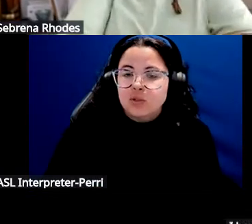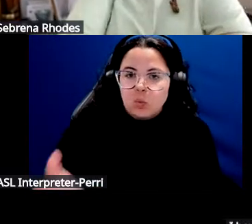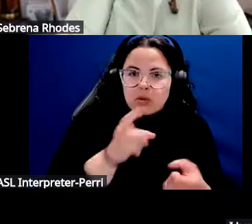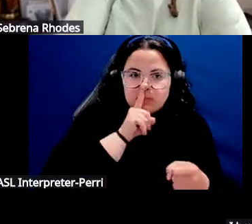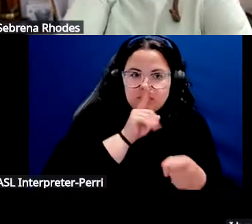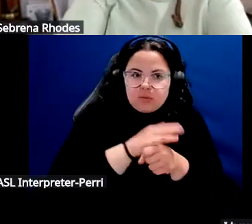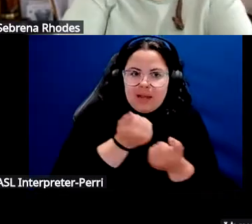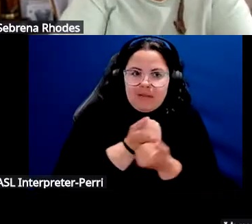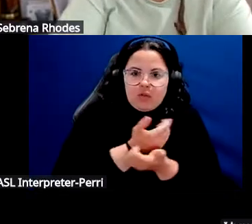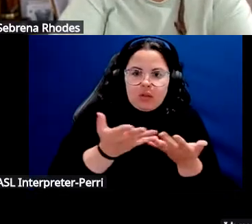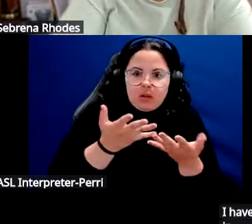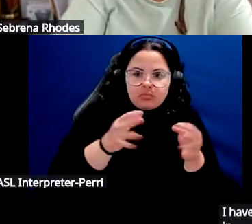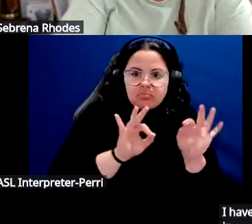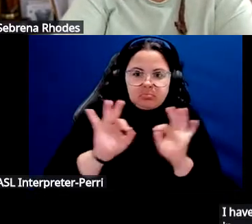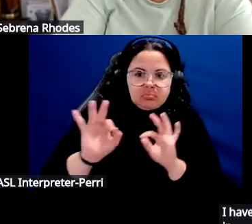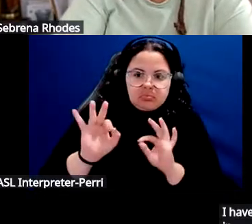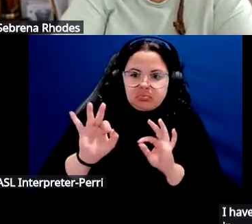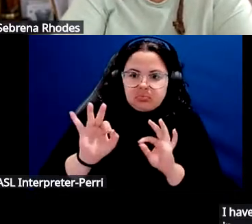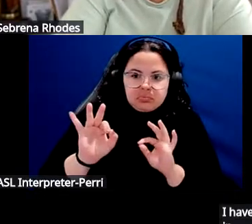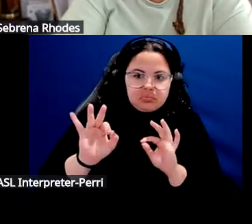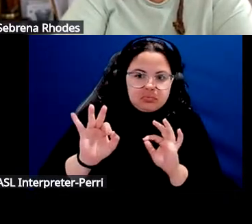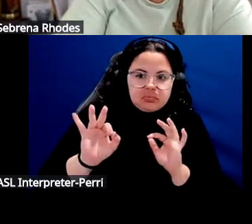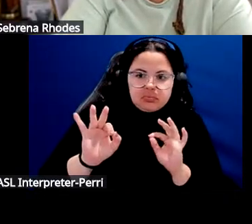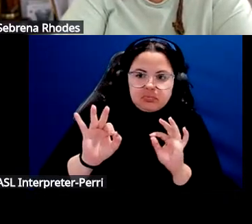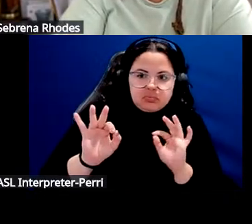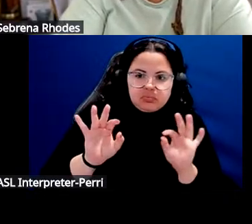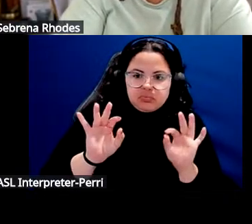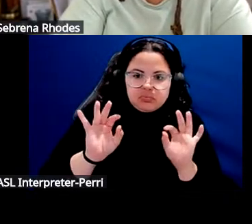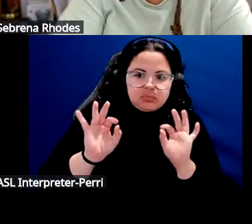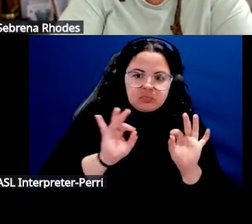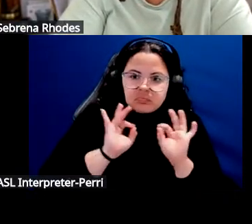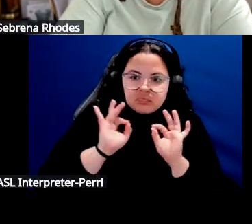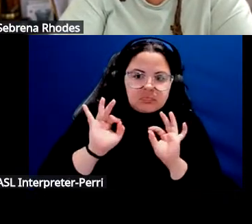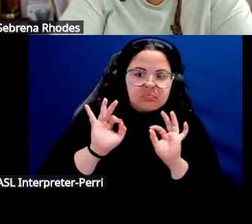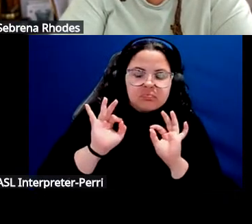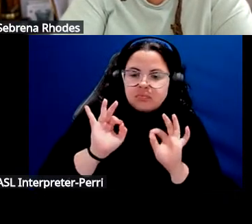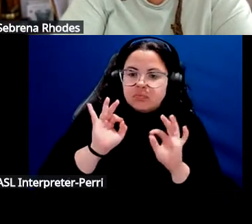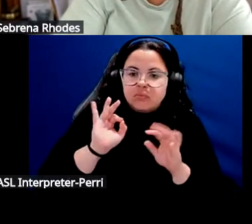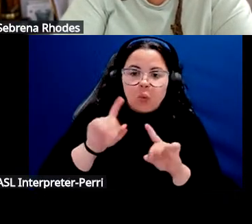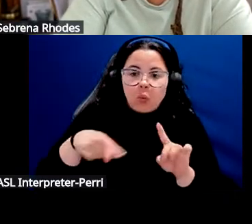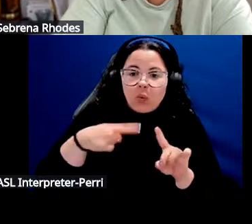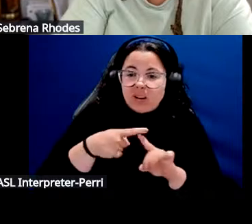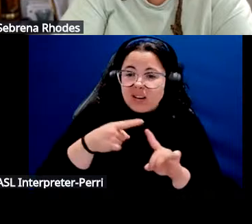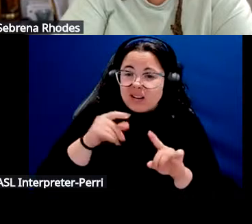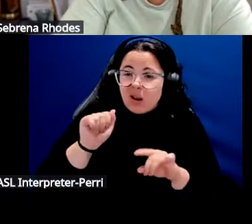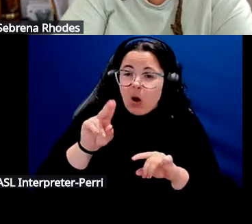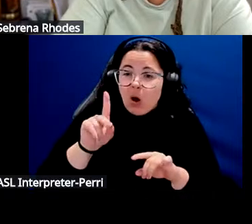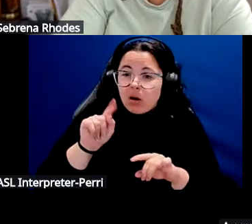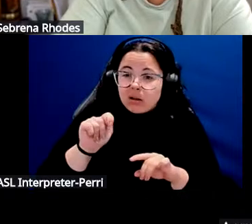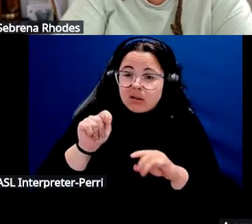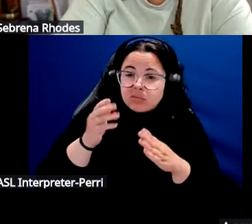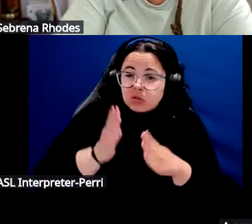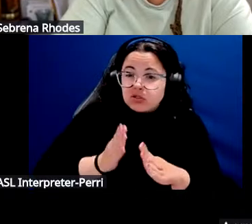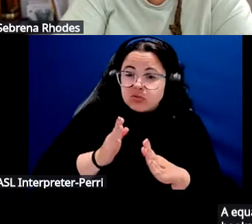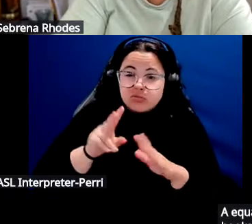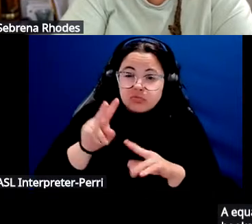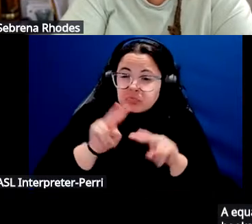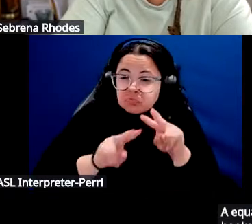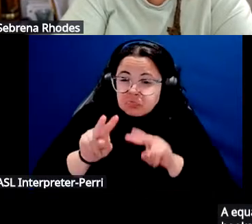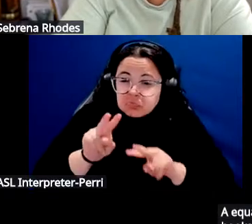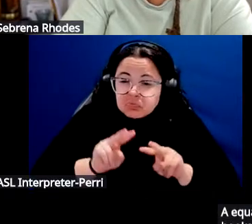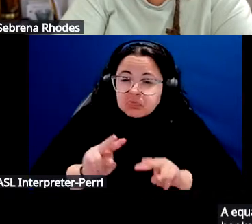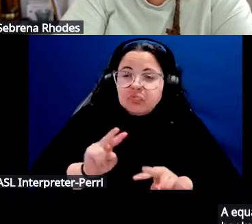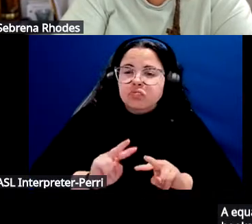in A equals B equals C, so that when it comes down to an auditor looking at our books, they're like, did